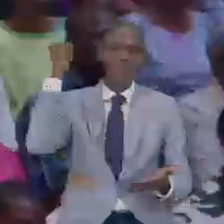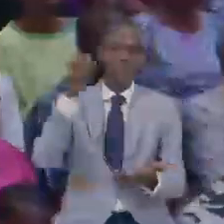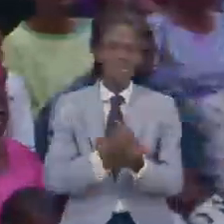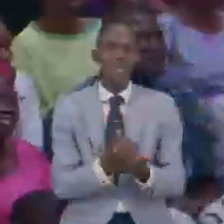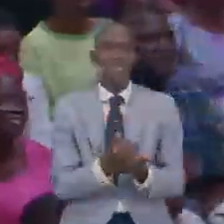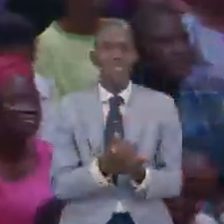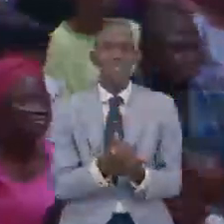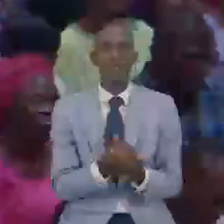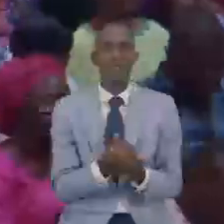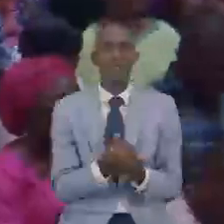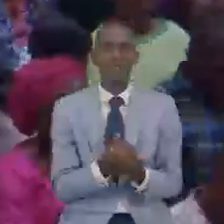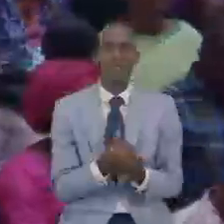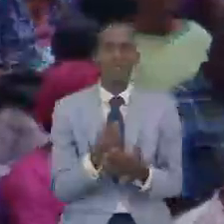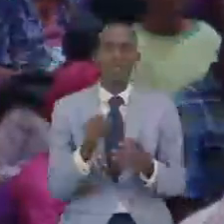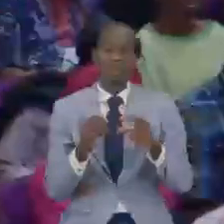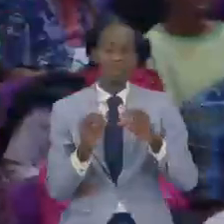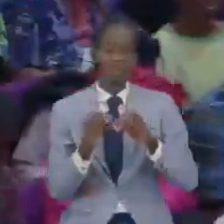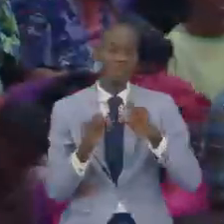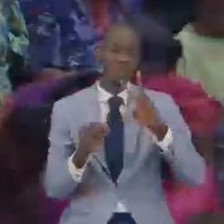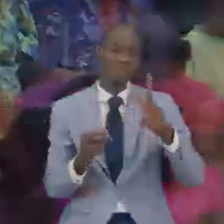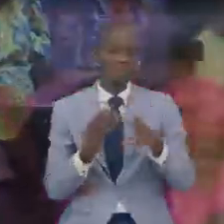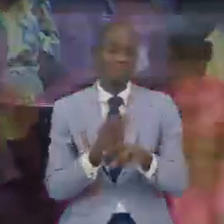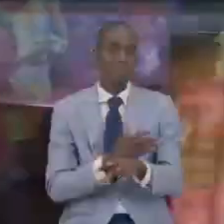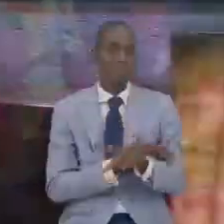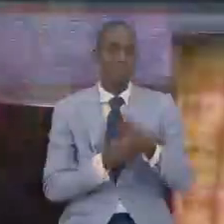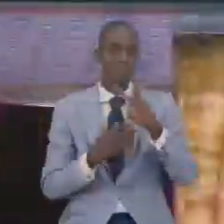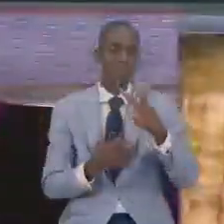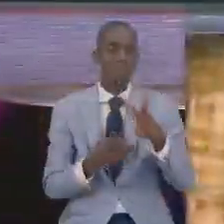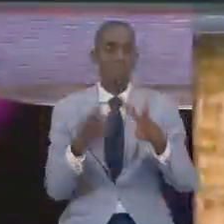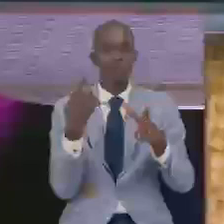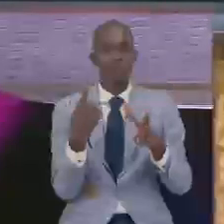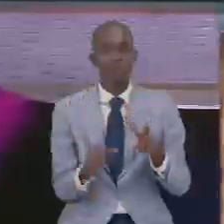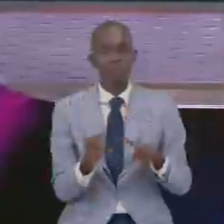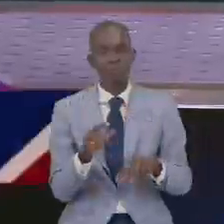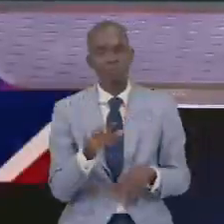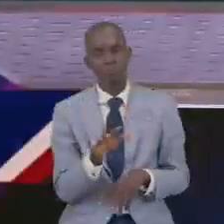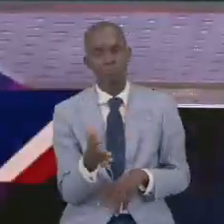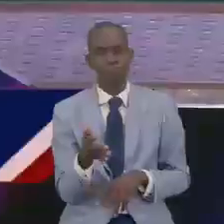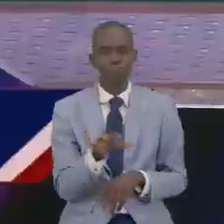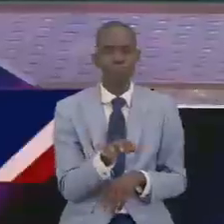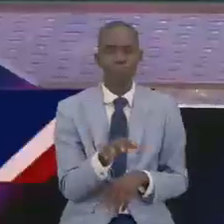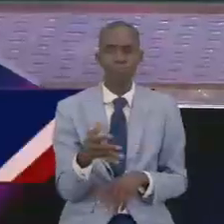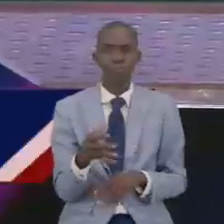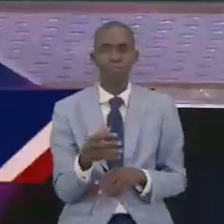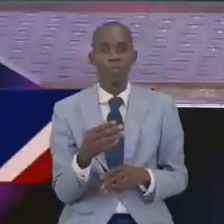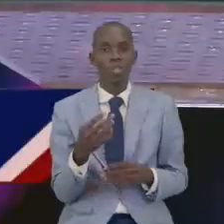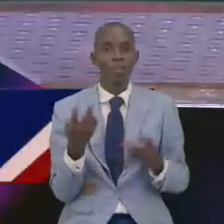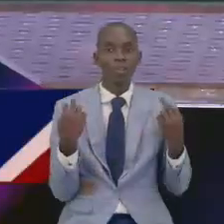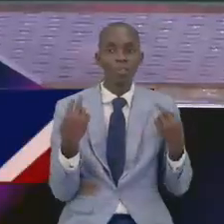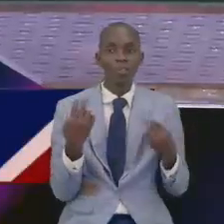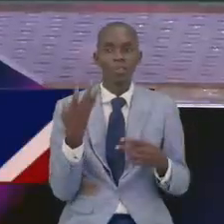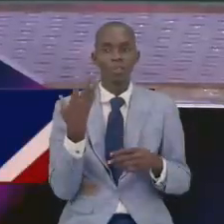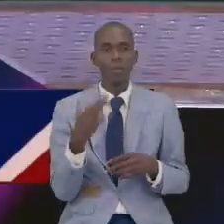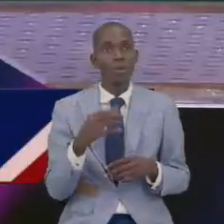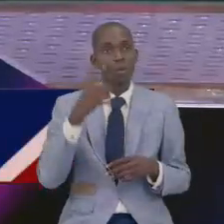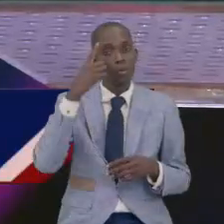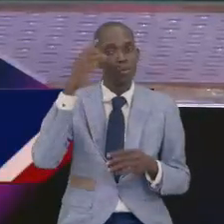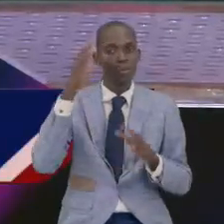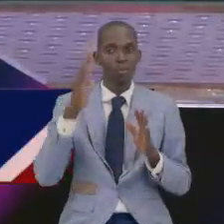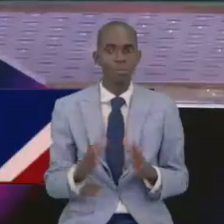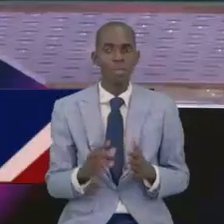number two. Point number two here is the perverting vanity of dreamers among